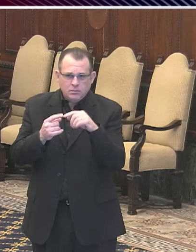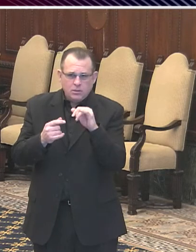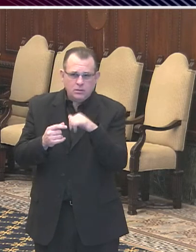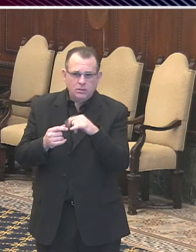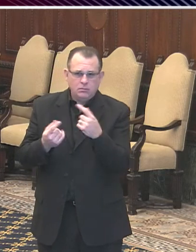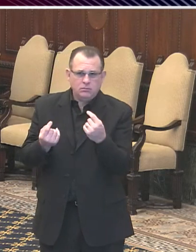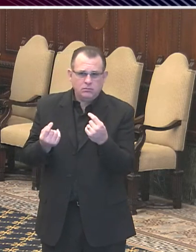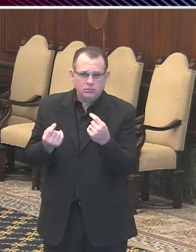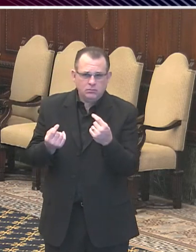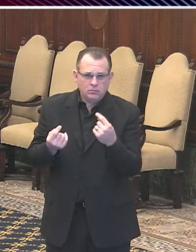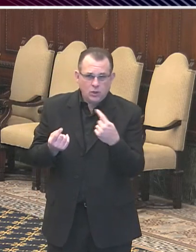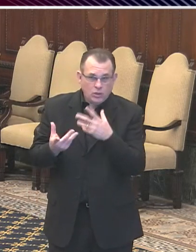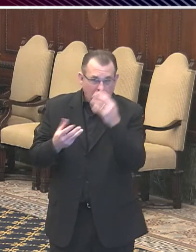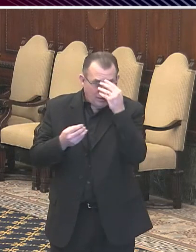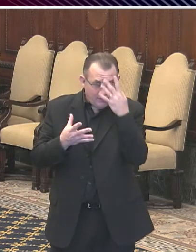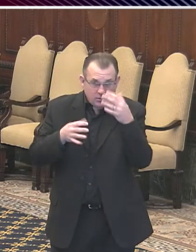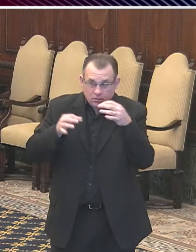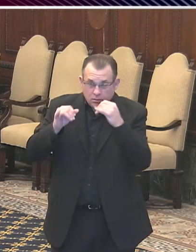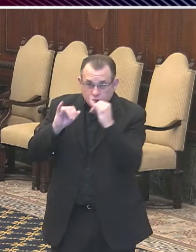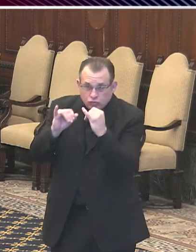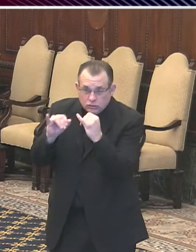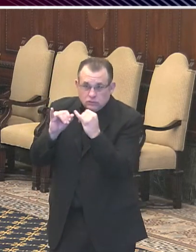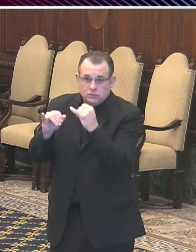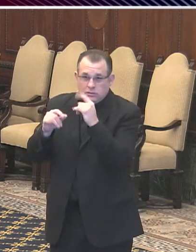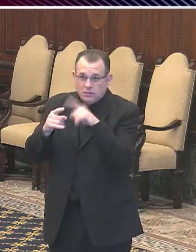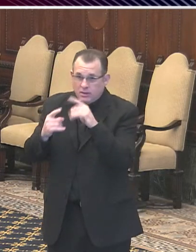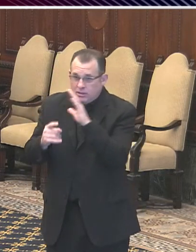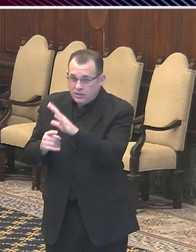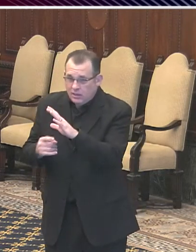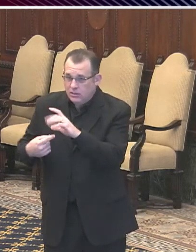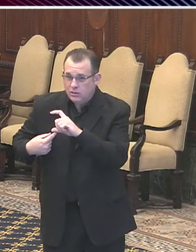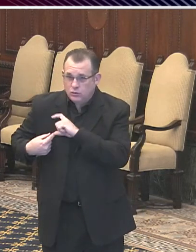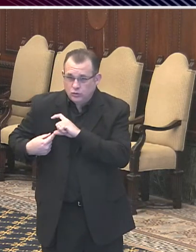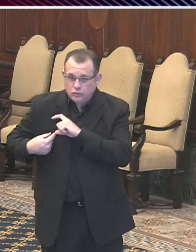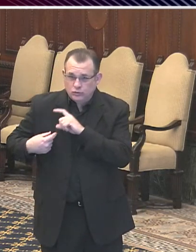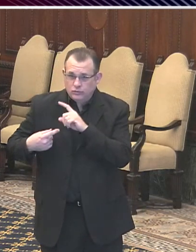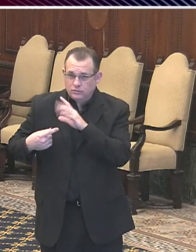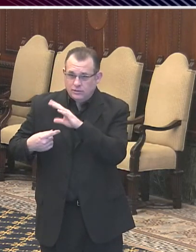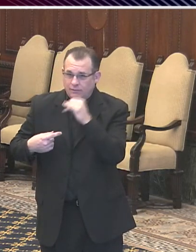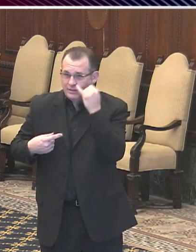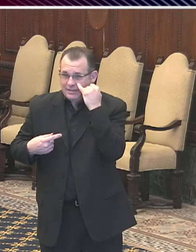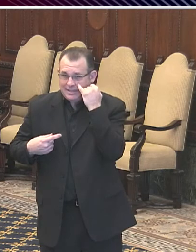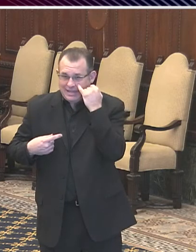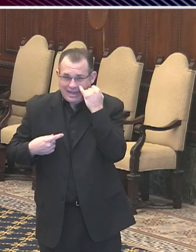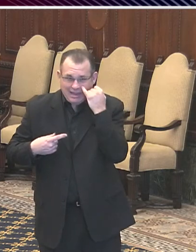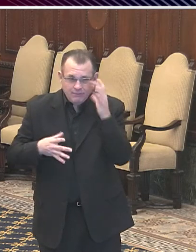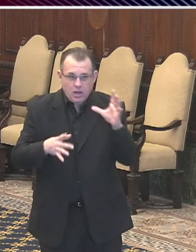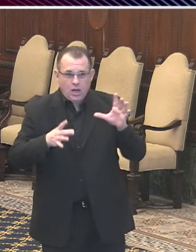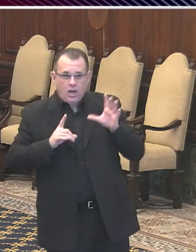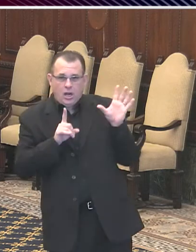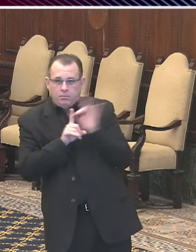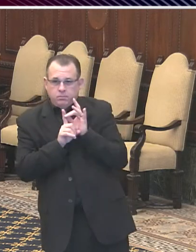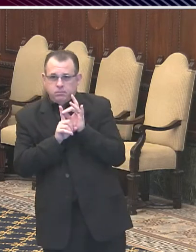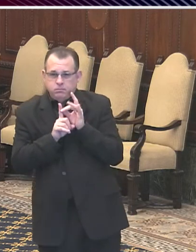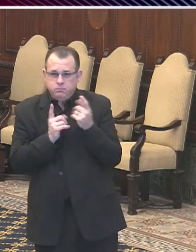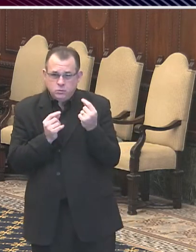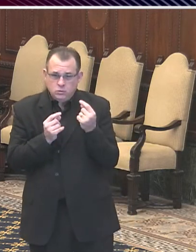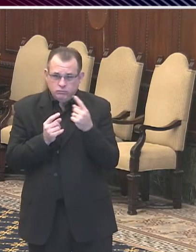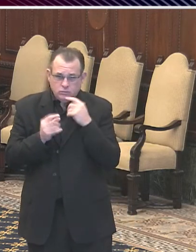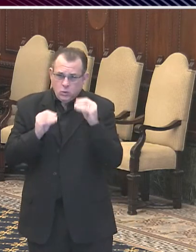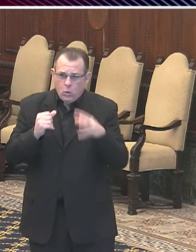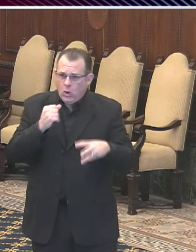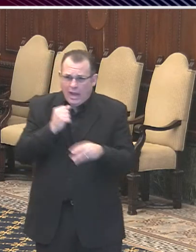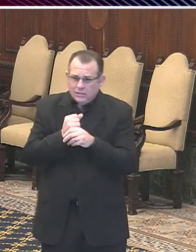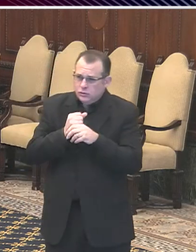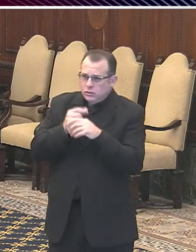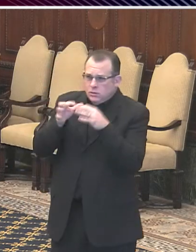instructions about their officers should they turn positive for COVID-19. There's no additional direction.